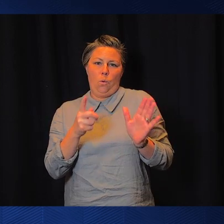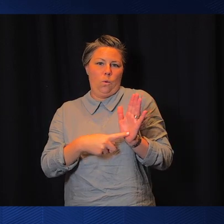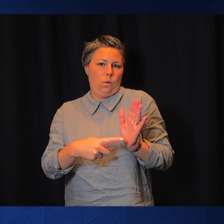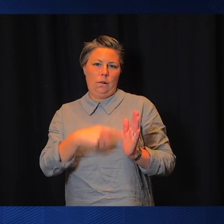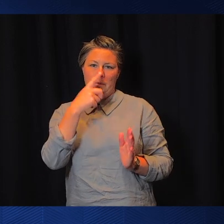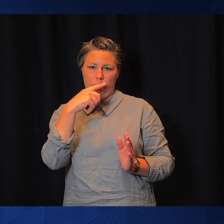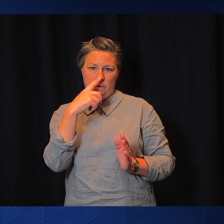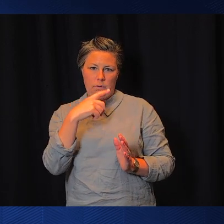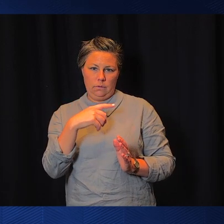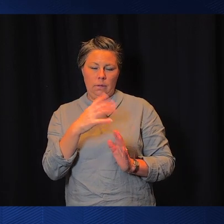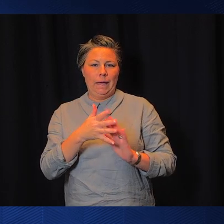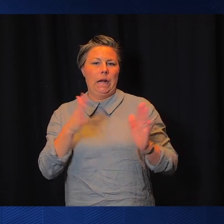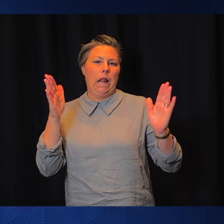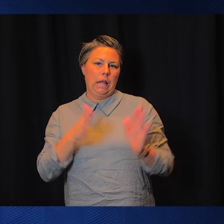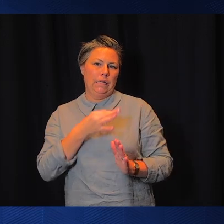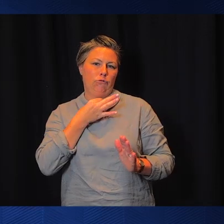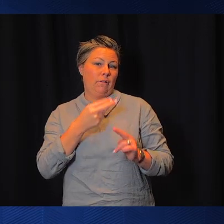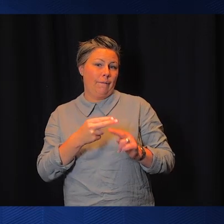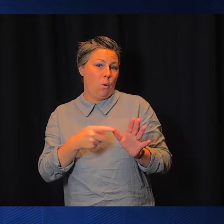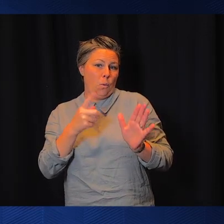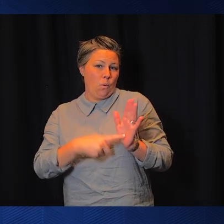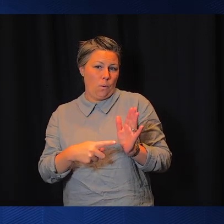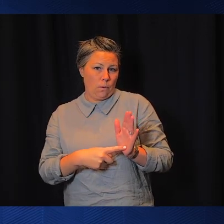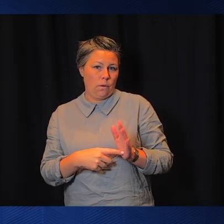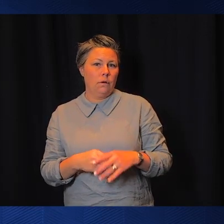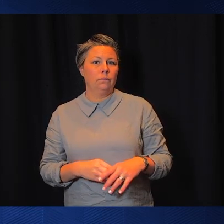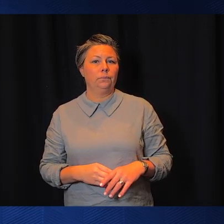and reduce risk for all.